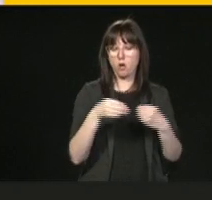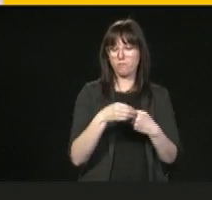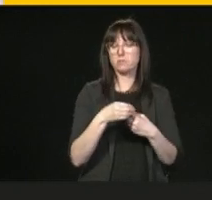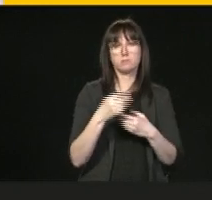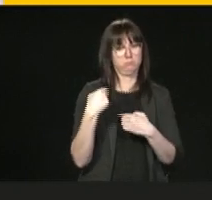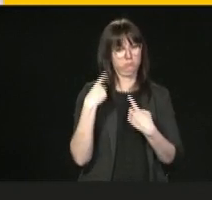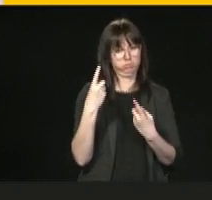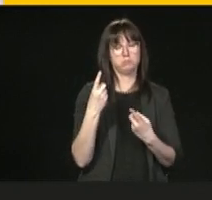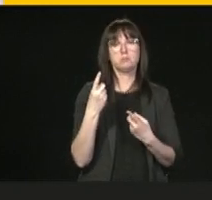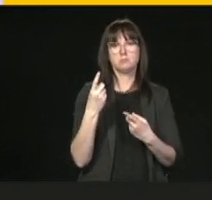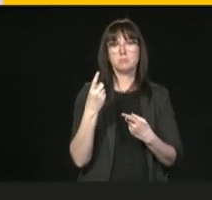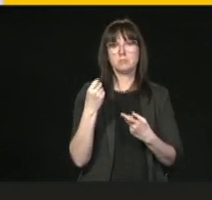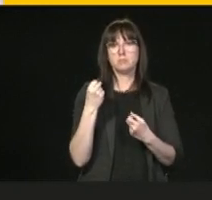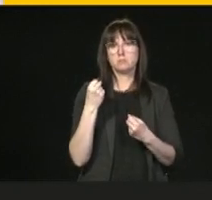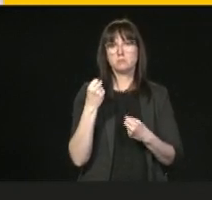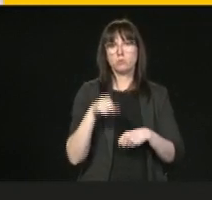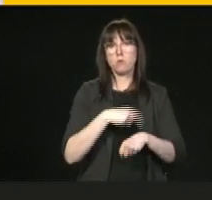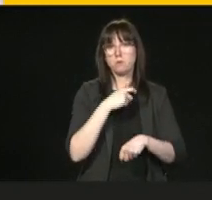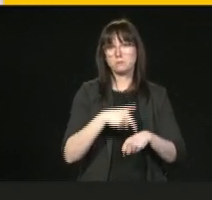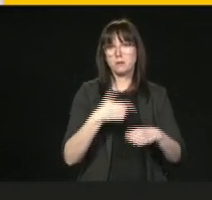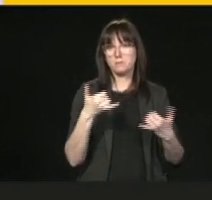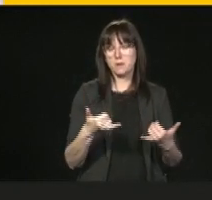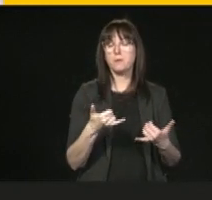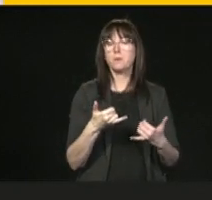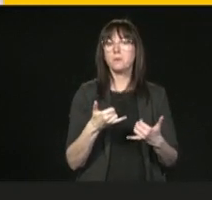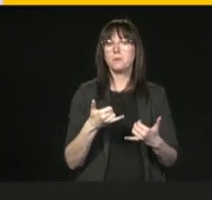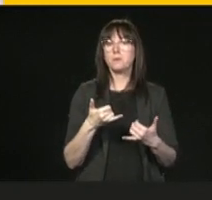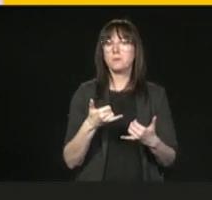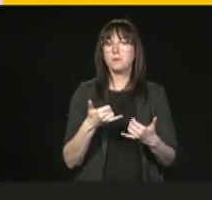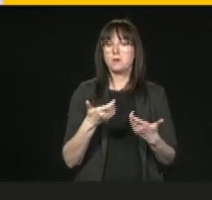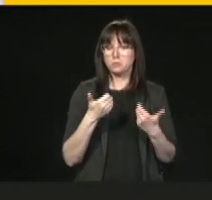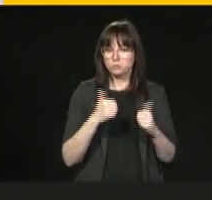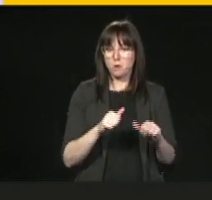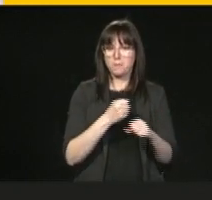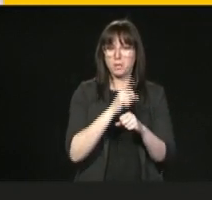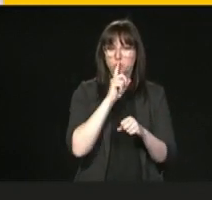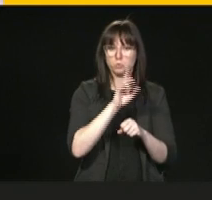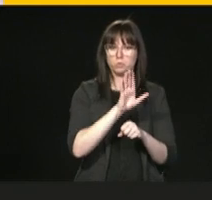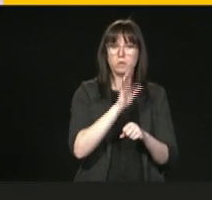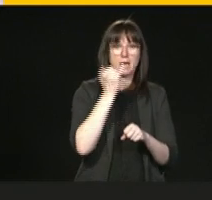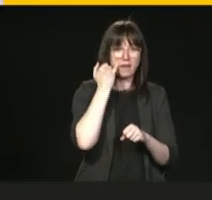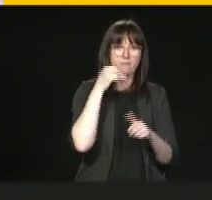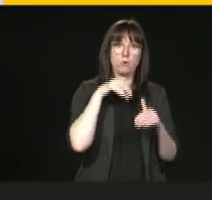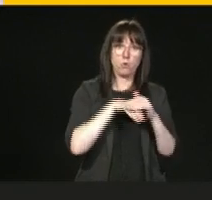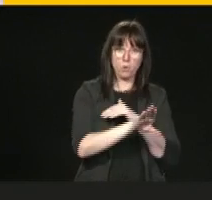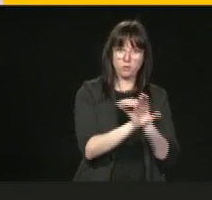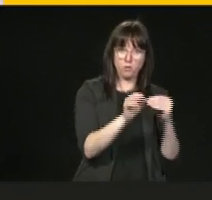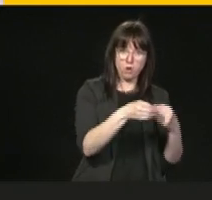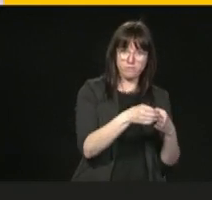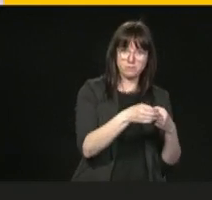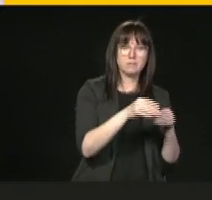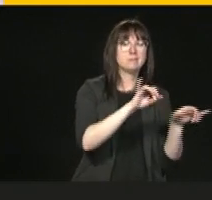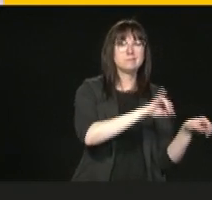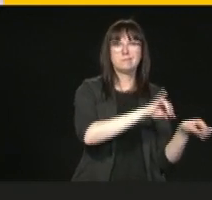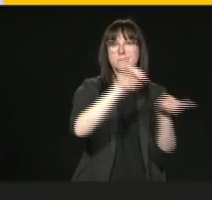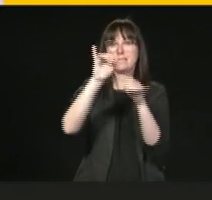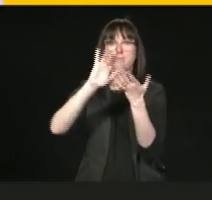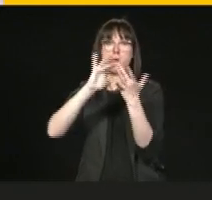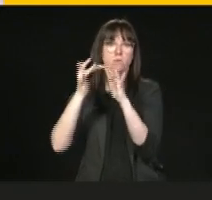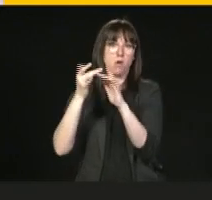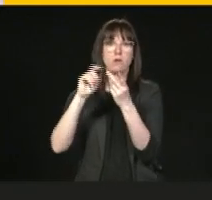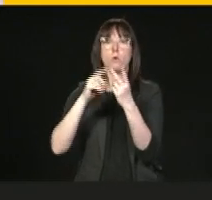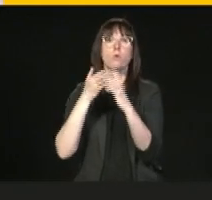now, Service Canada offices have been making those services totally